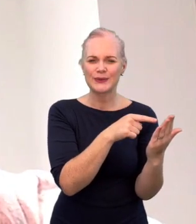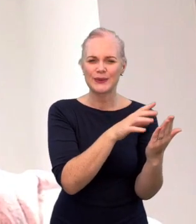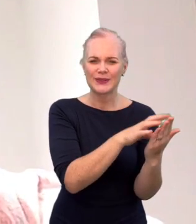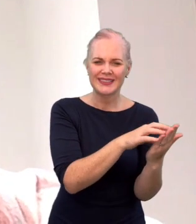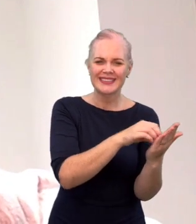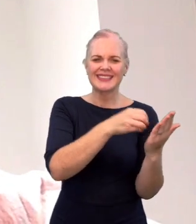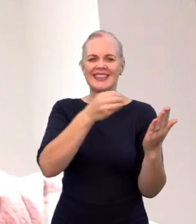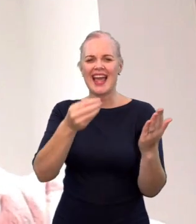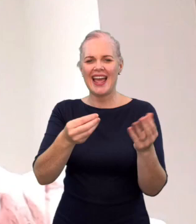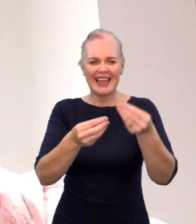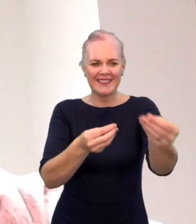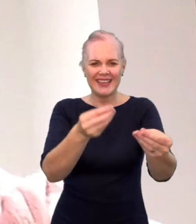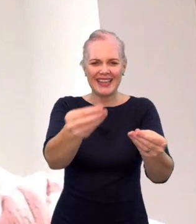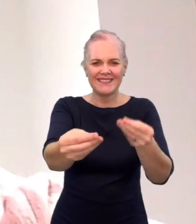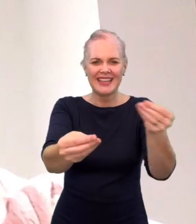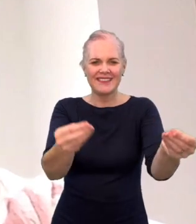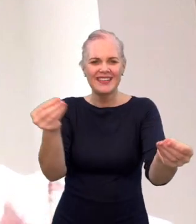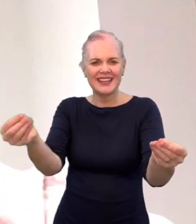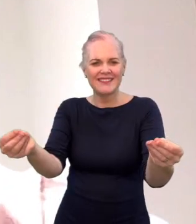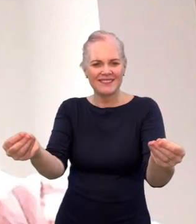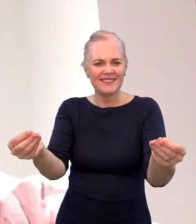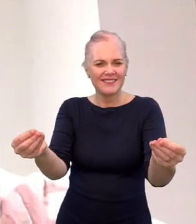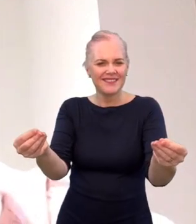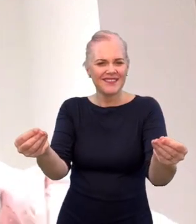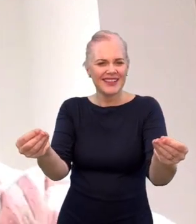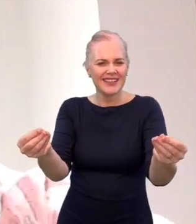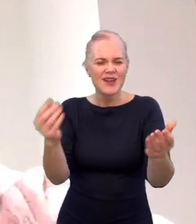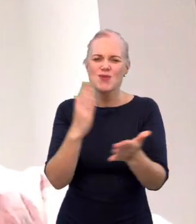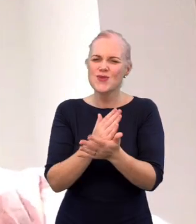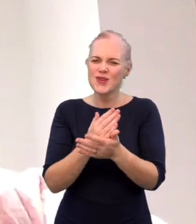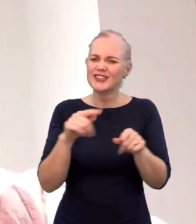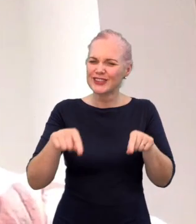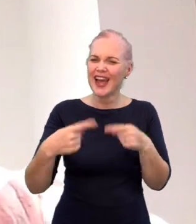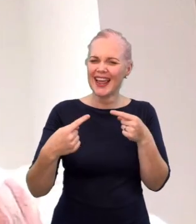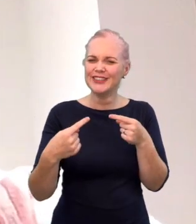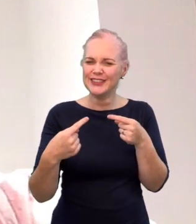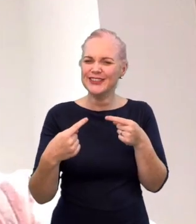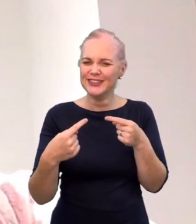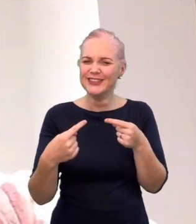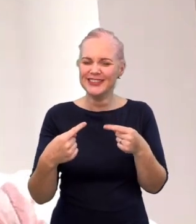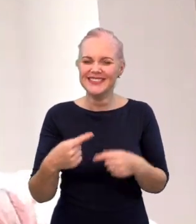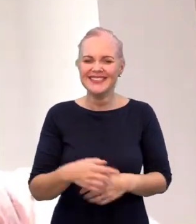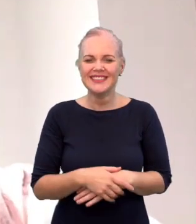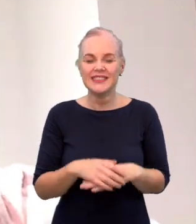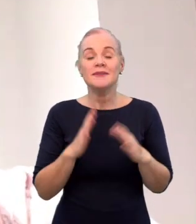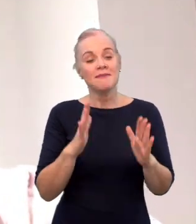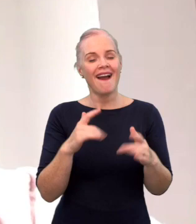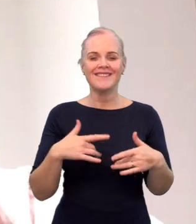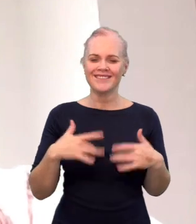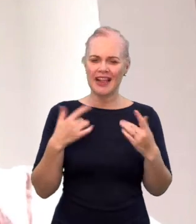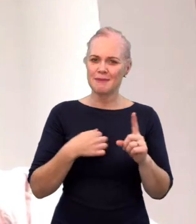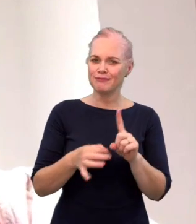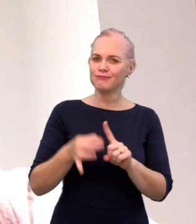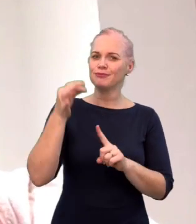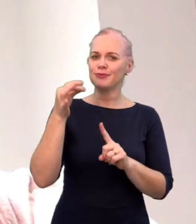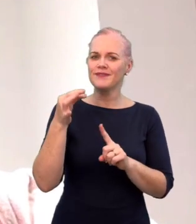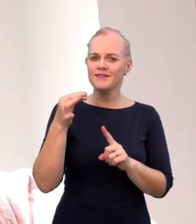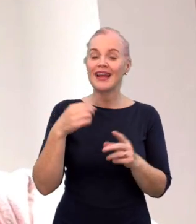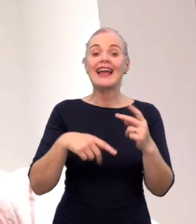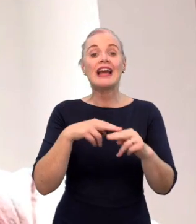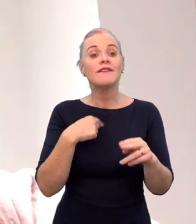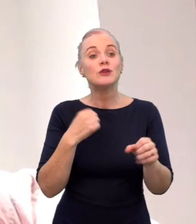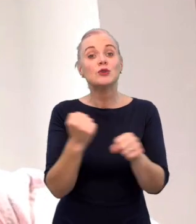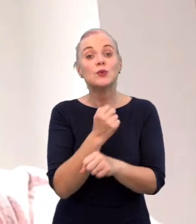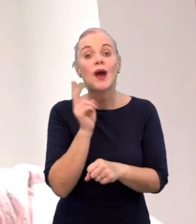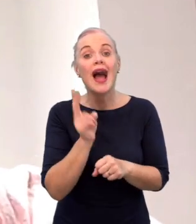you take that, but then also give that voice to 6 other people? So yeah, so quite a few challenges,